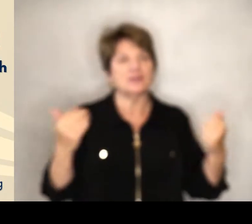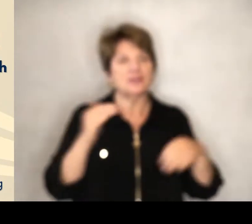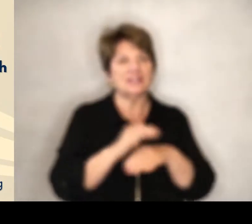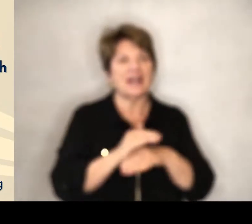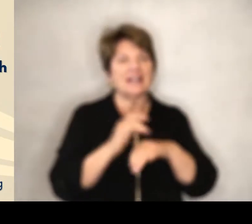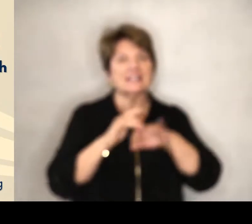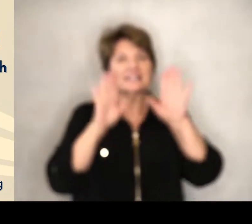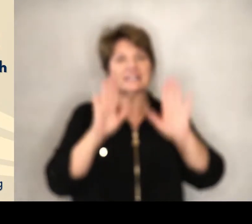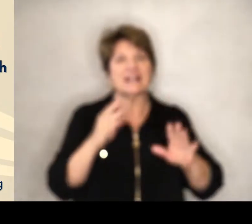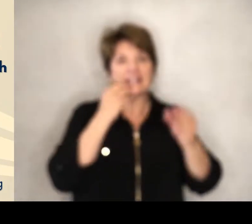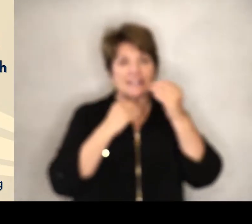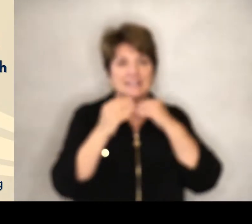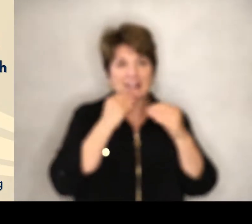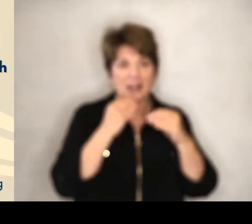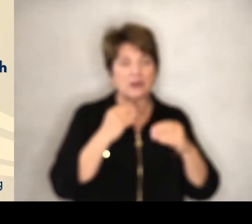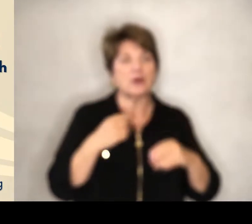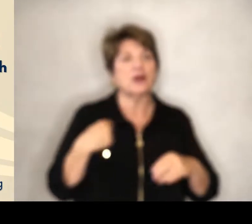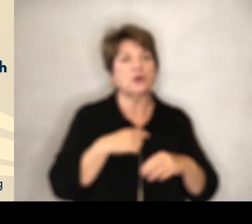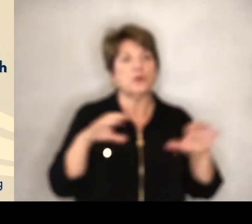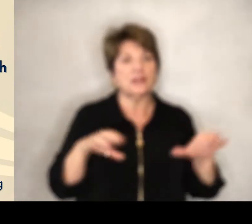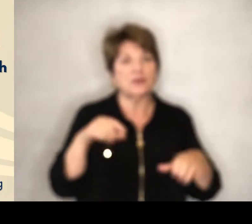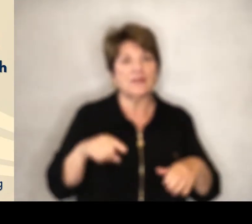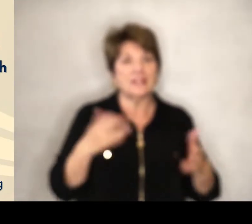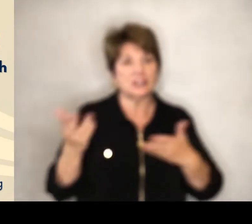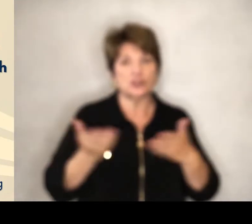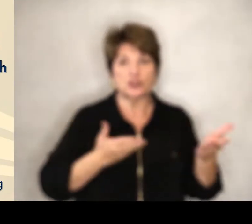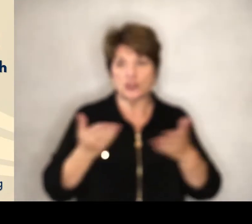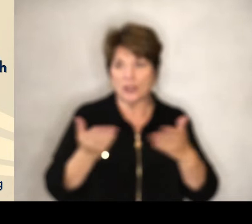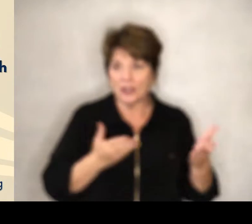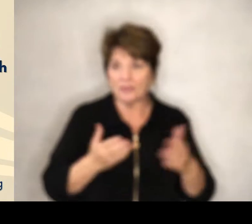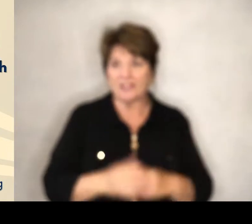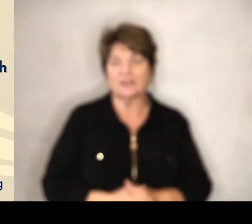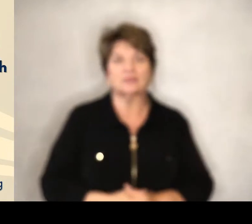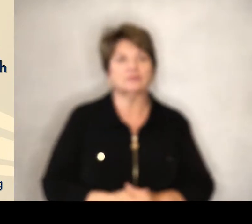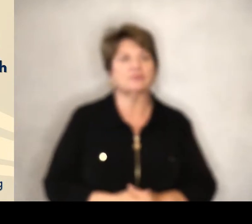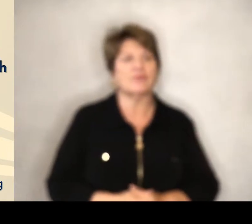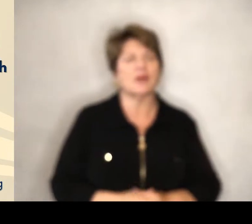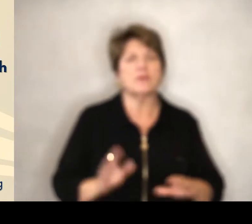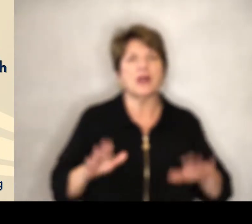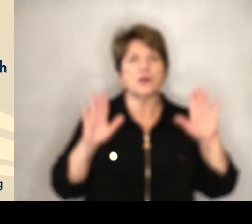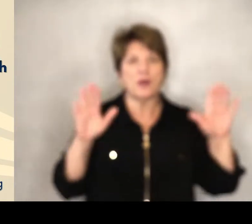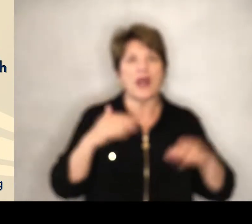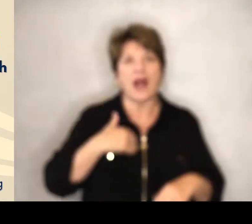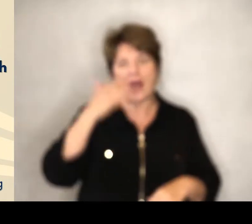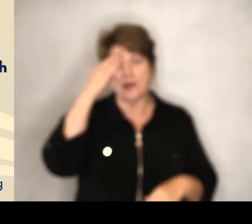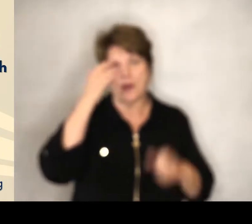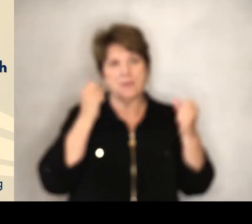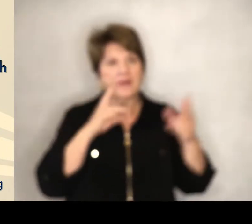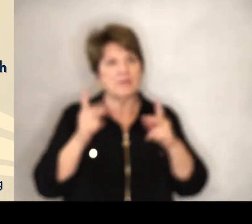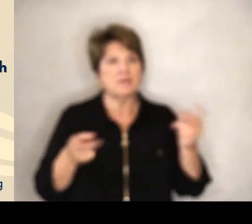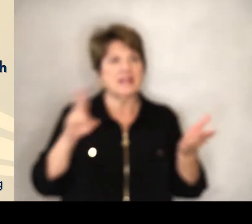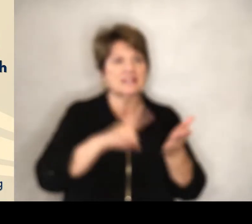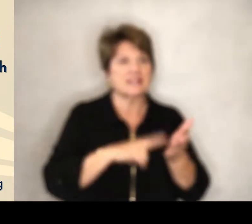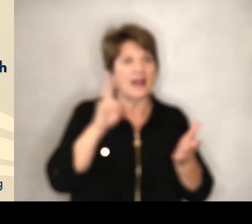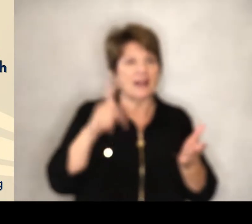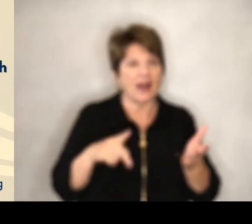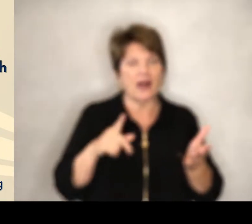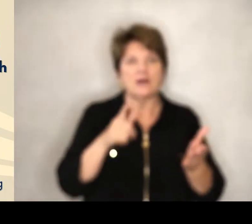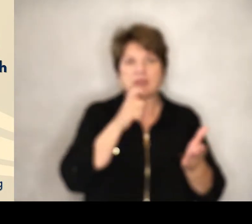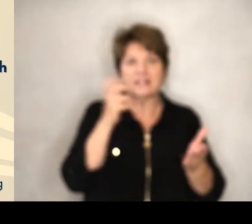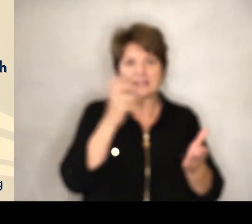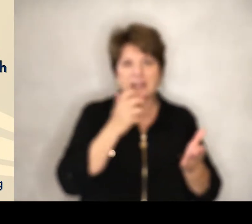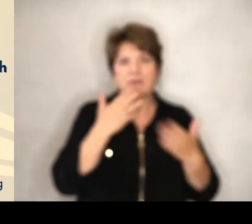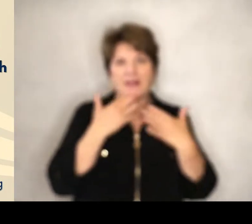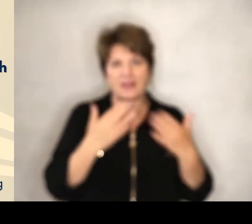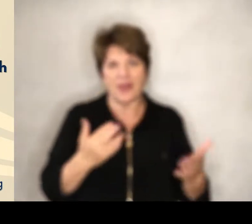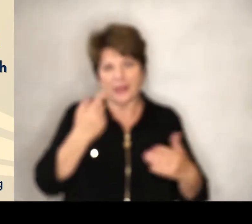that's happening. And then tonight's Sunday supper. Sunday supper. Yeah, we're doing this because we're serving And it's going to be great. I know there's a lot of people signed up, which is awesome. Great. Thank